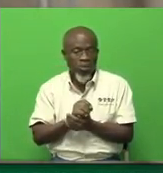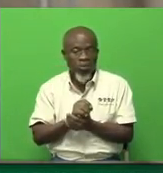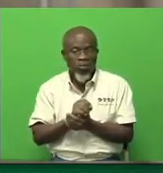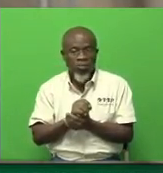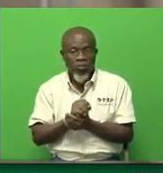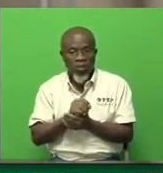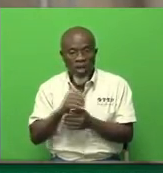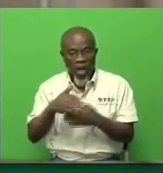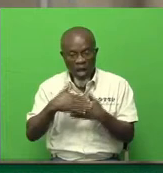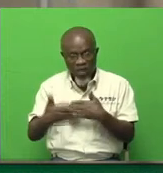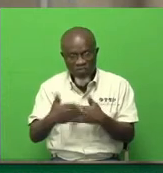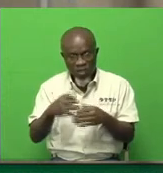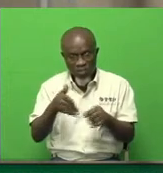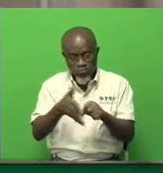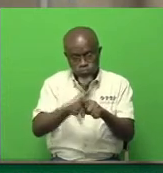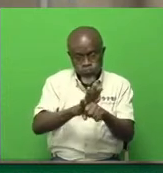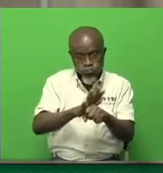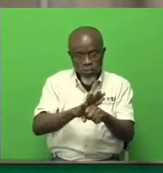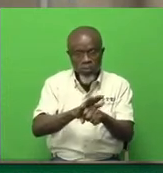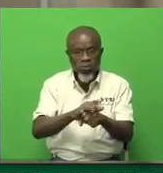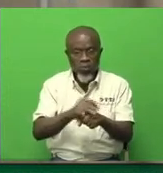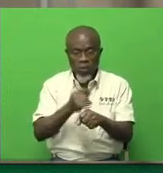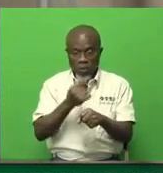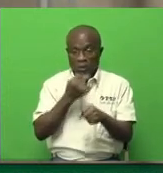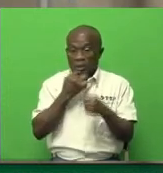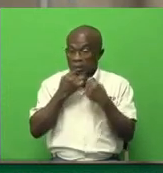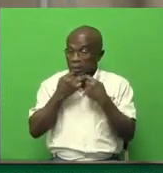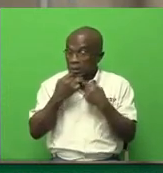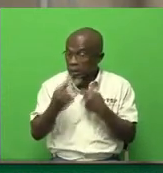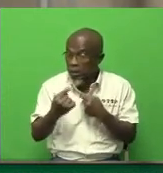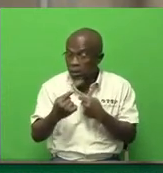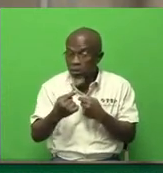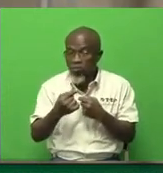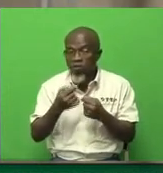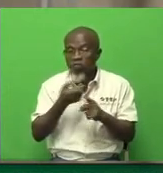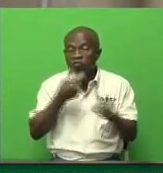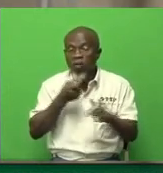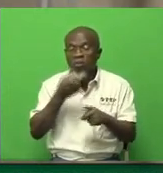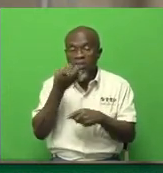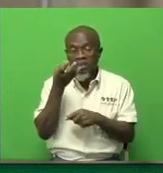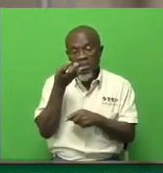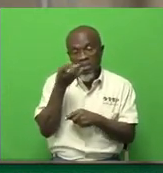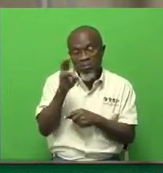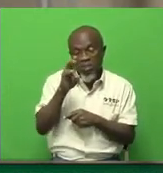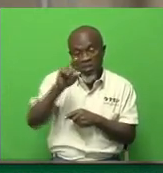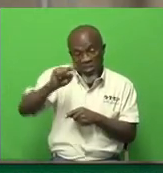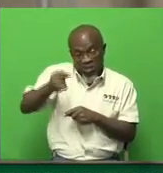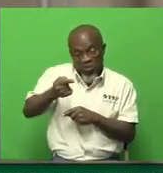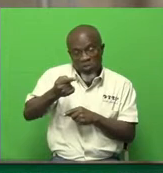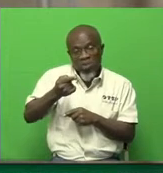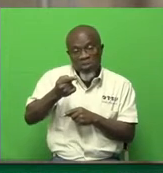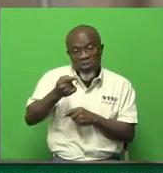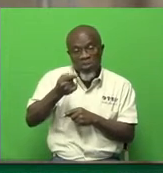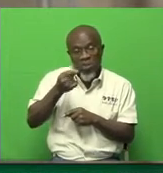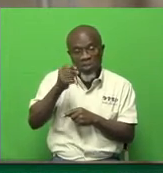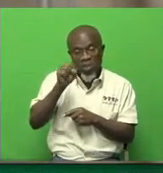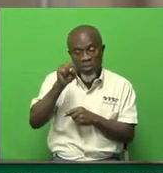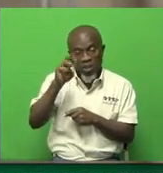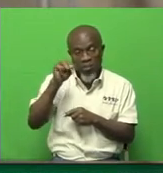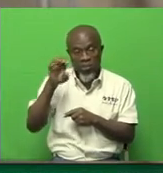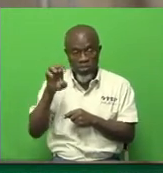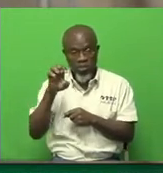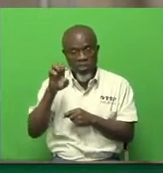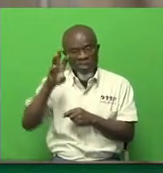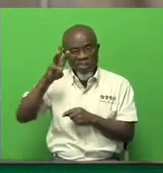after the pandemic we were told that from his 17 000 small and medium Enterprises that